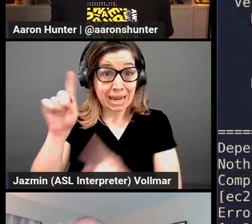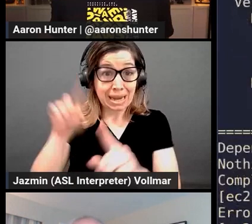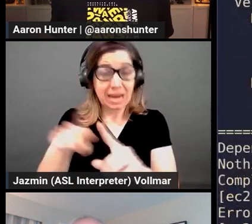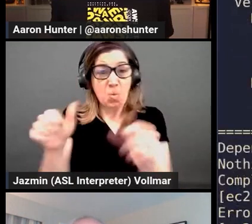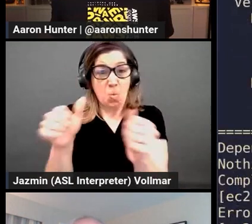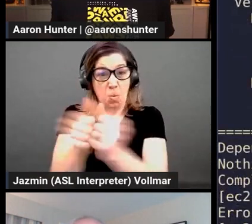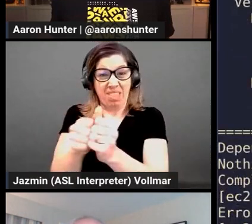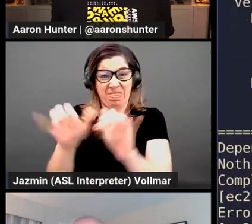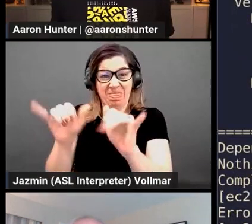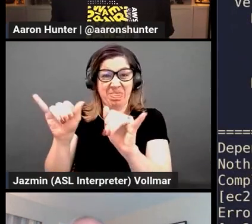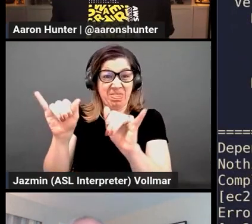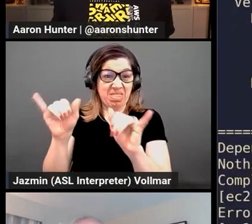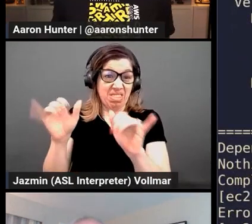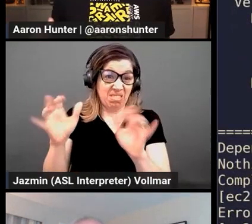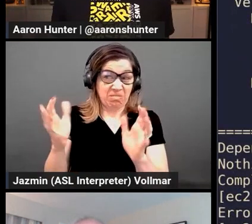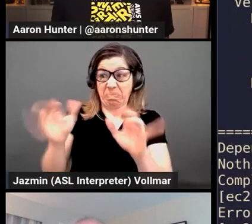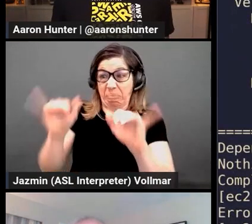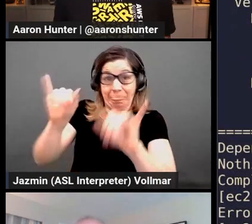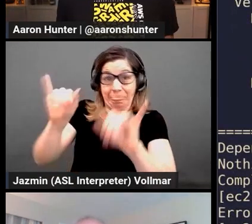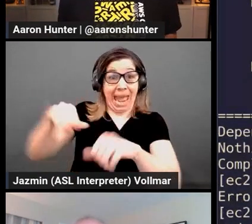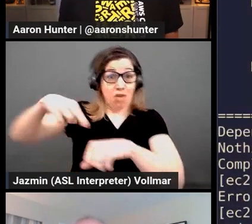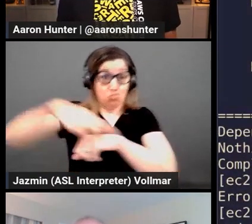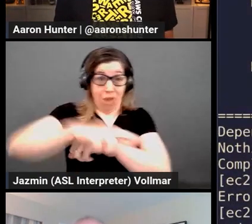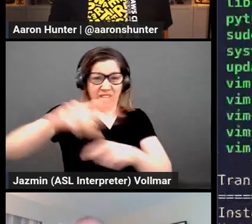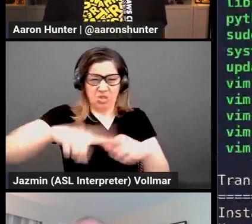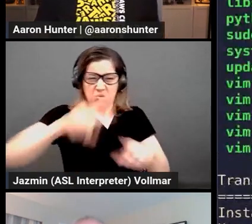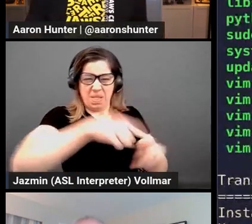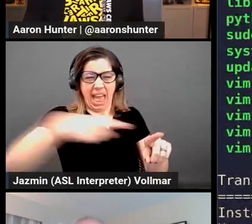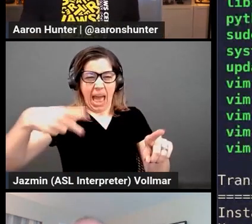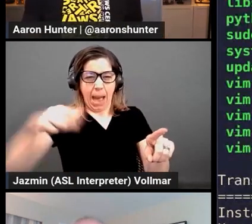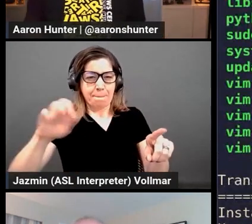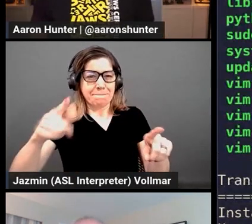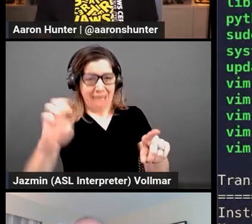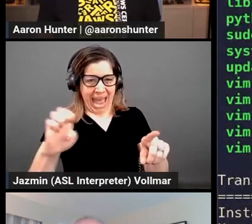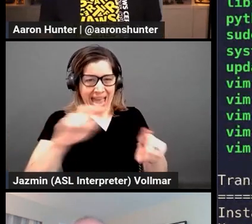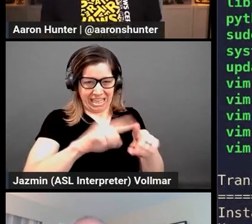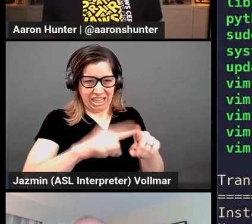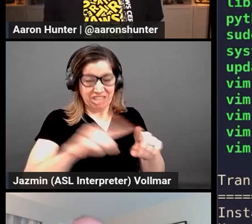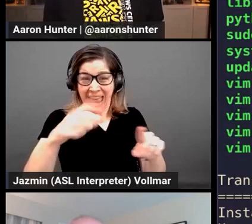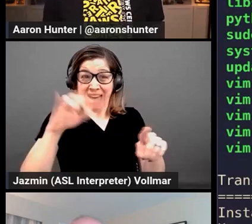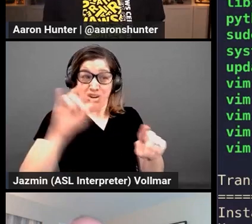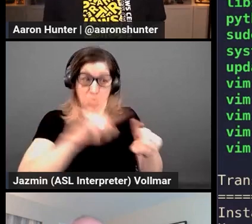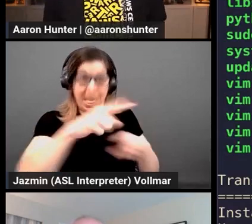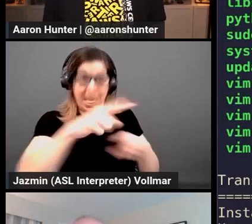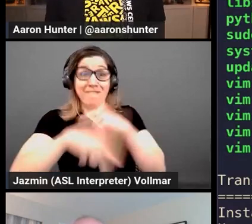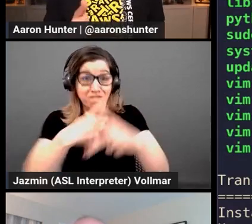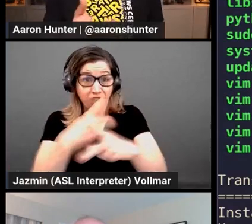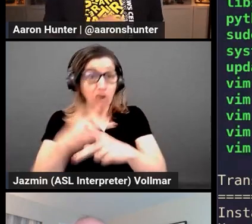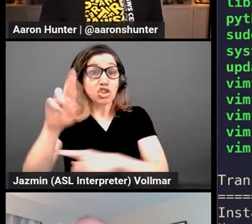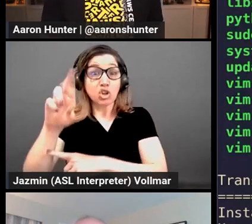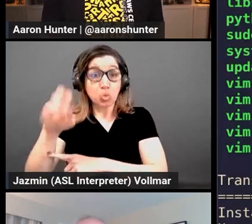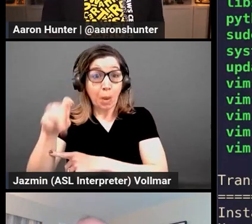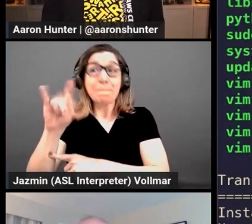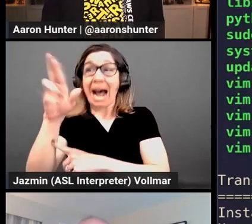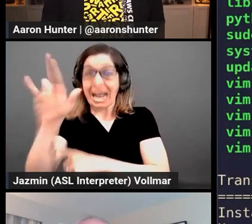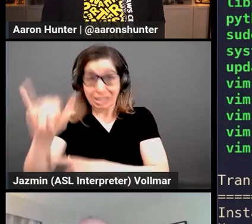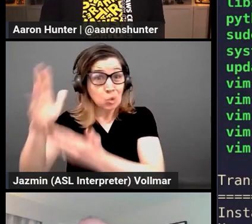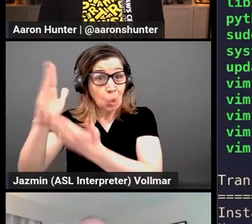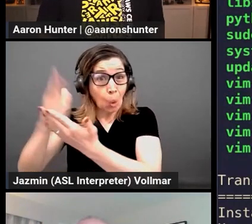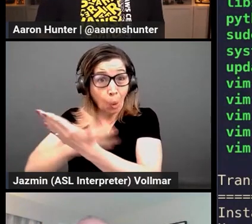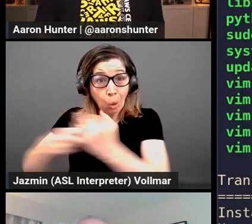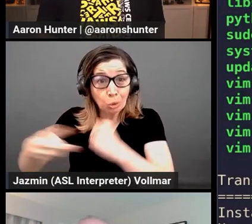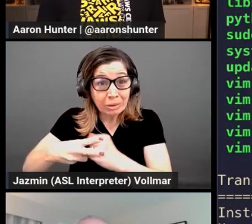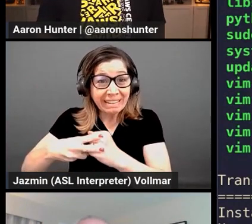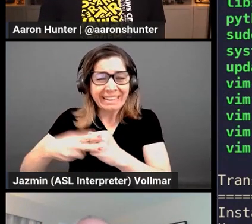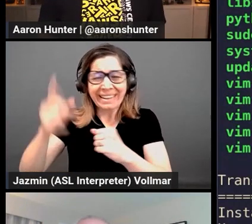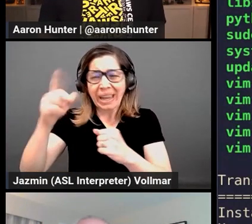that a reference to that package. With a reference to that versioned repository, then it'll tell us that there's a bunch